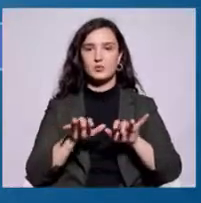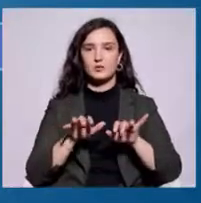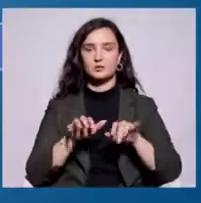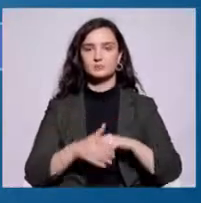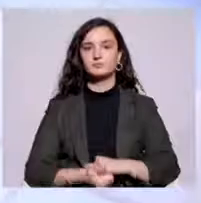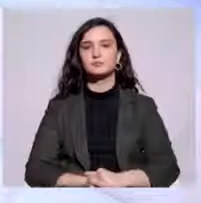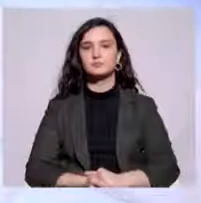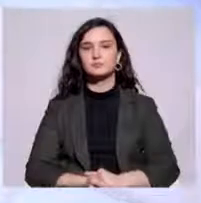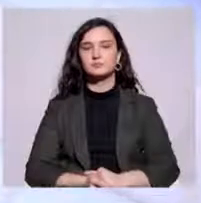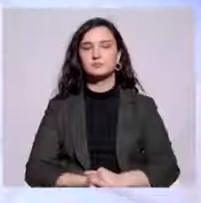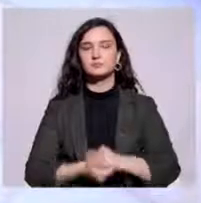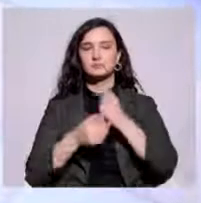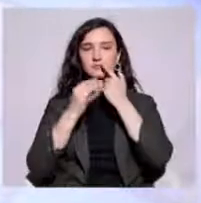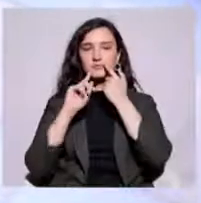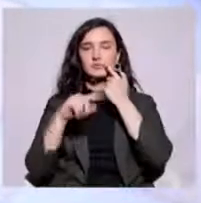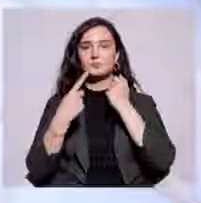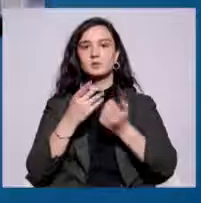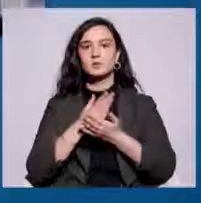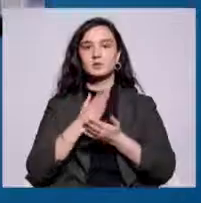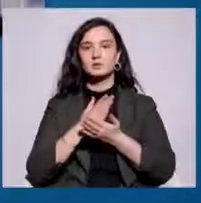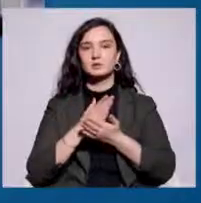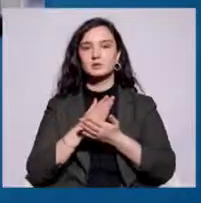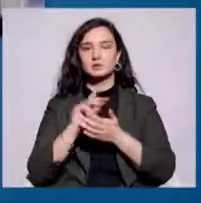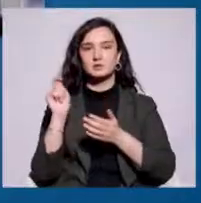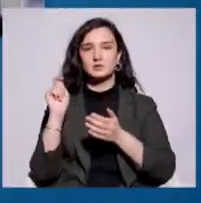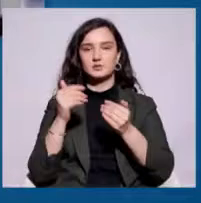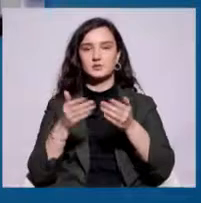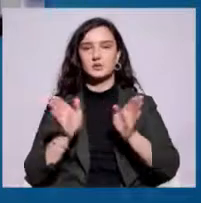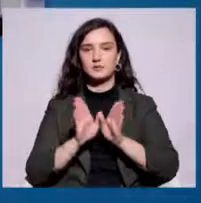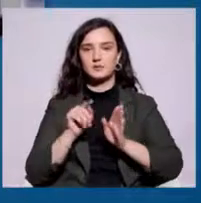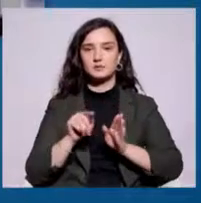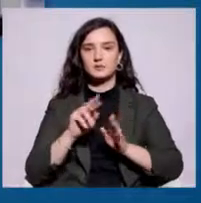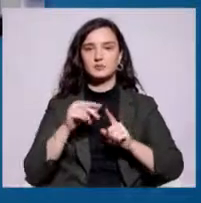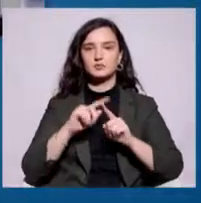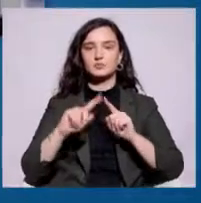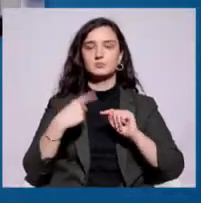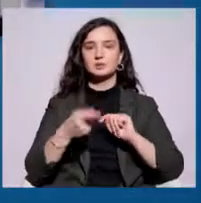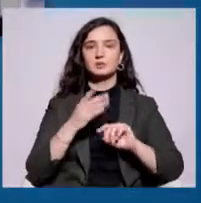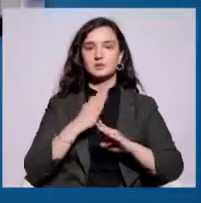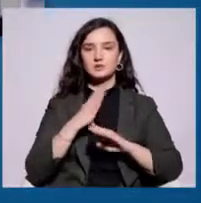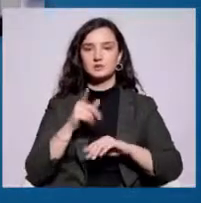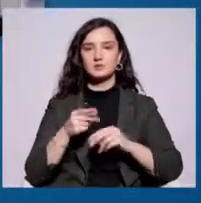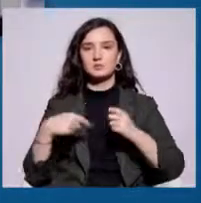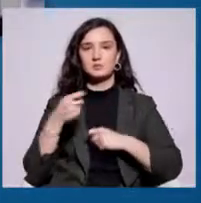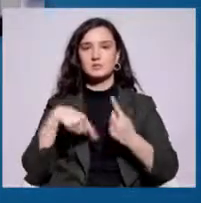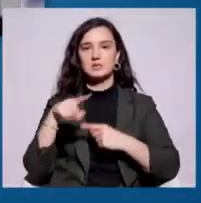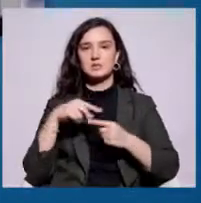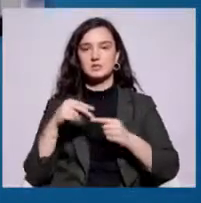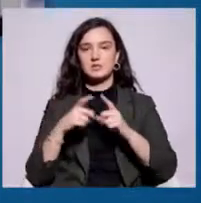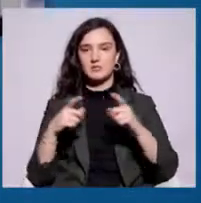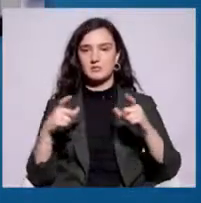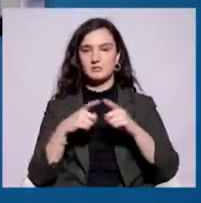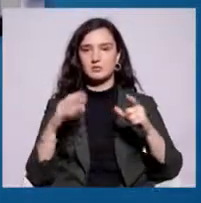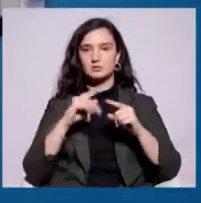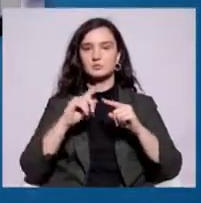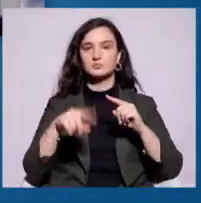keyboard. And the next one is waste bin. And the next one is business card.